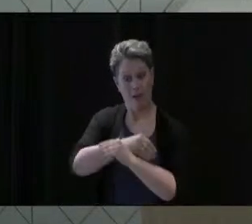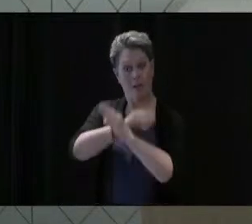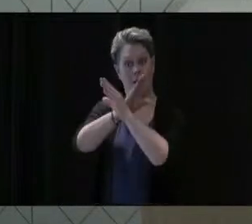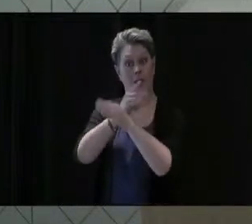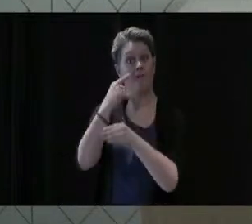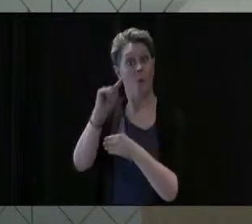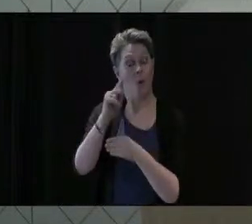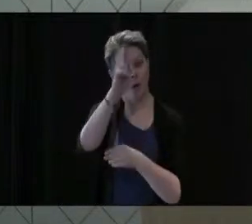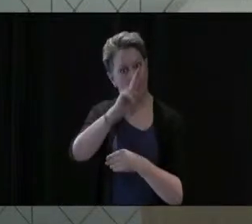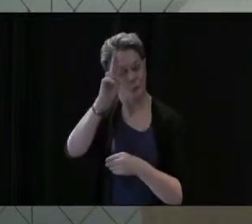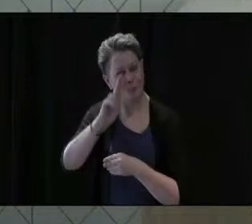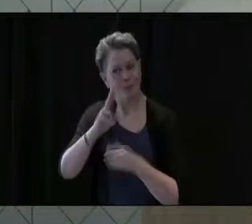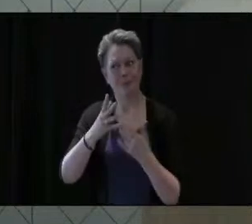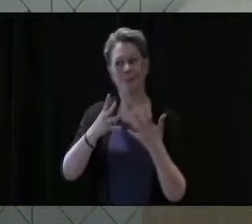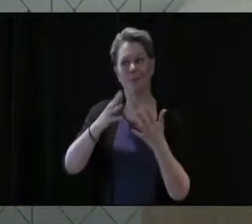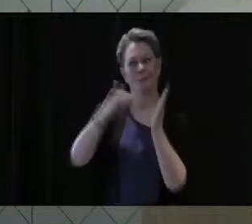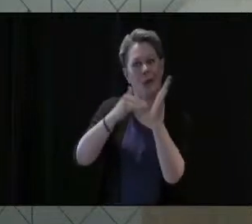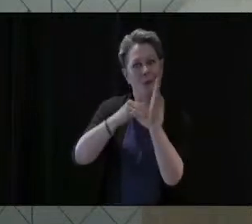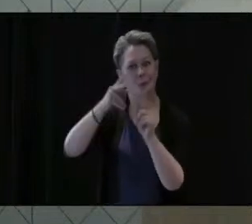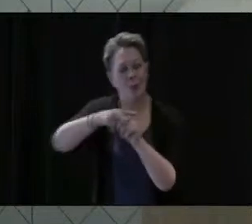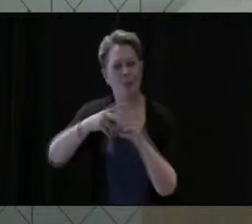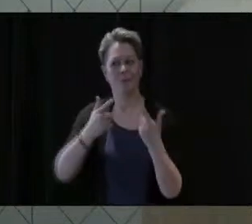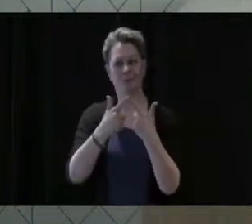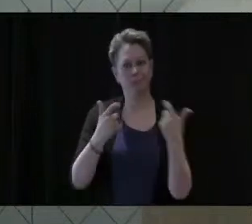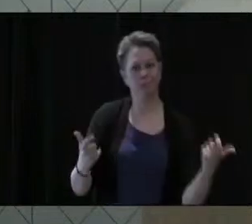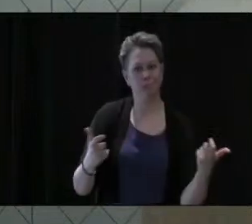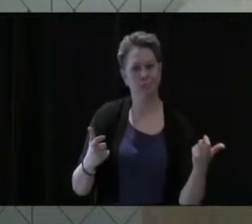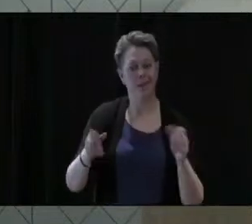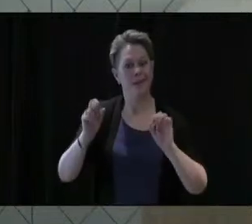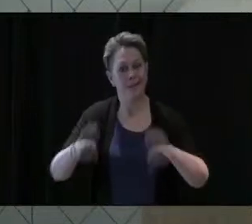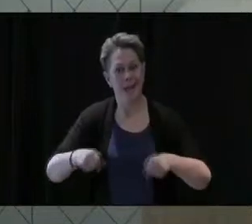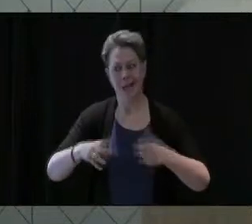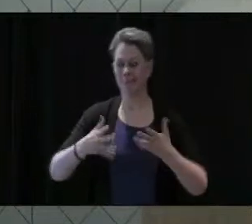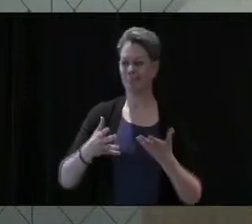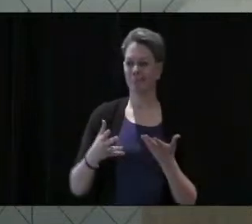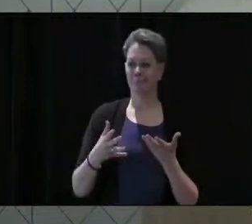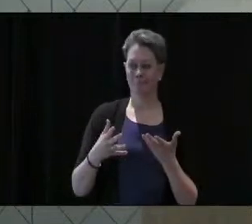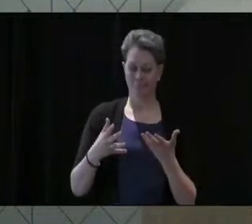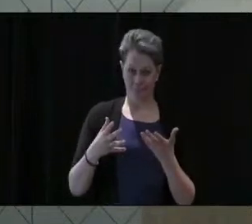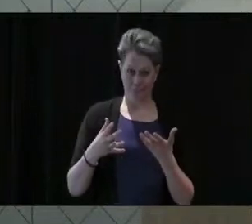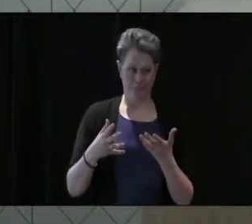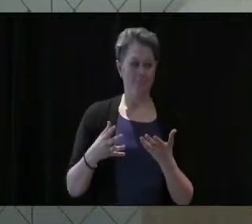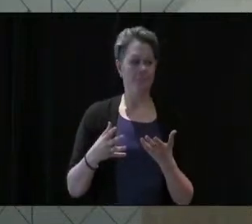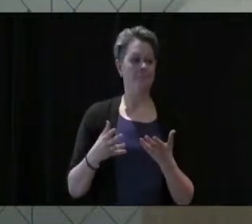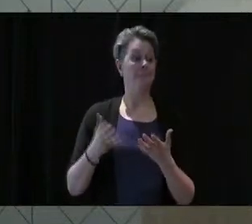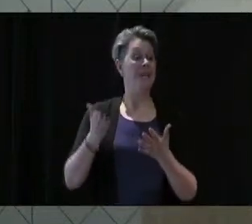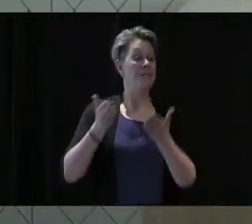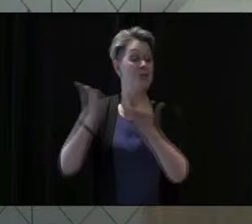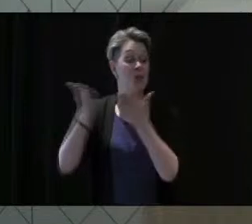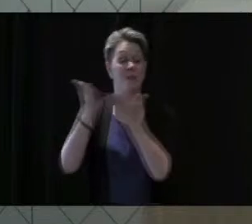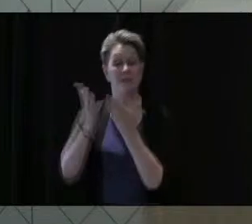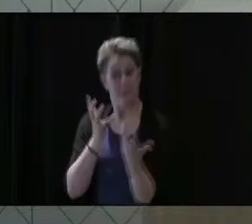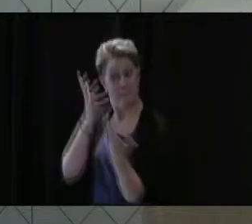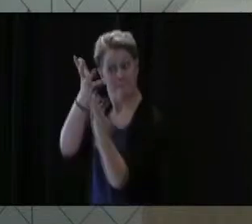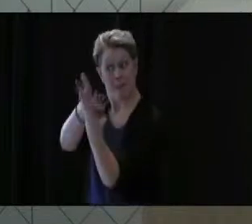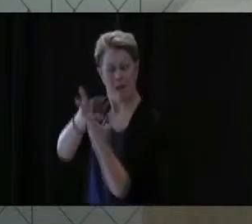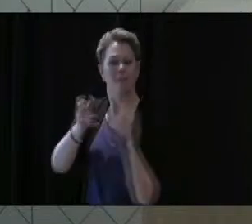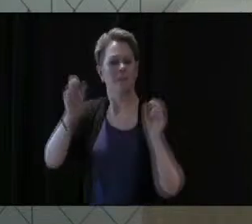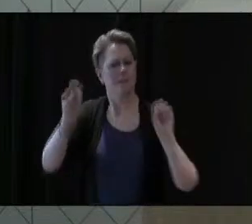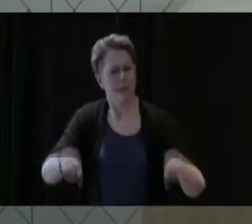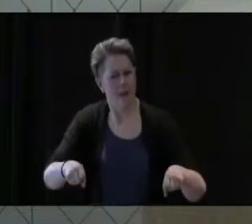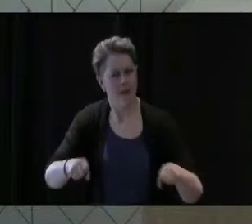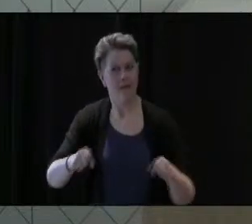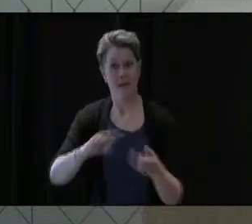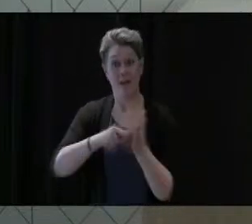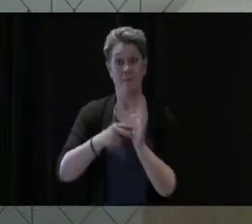can probably customize services better as a result. We do not need our